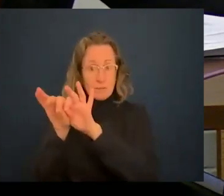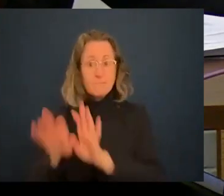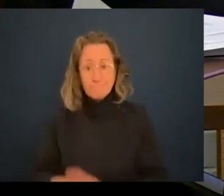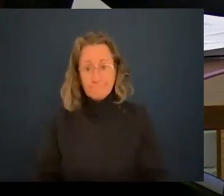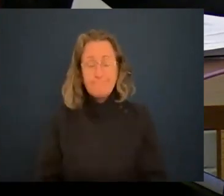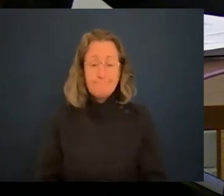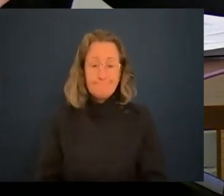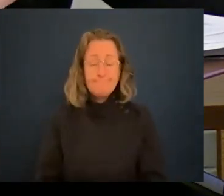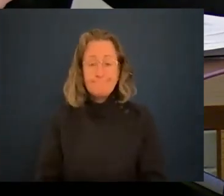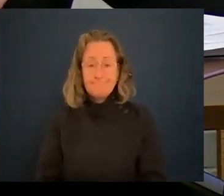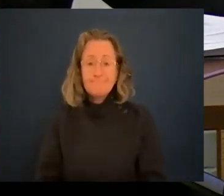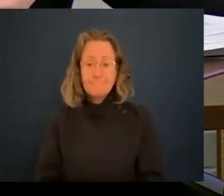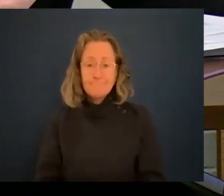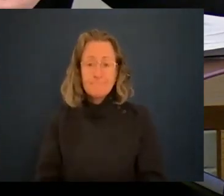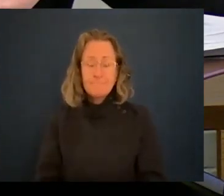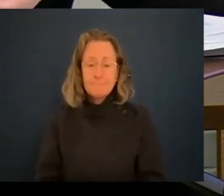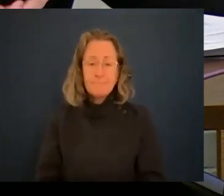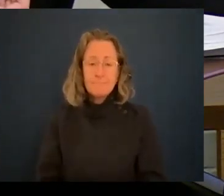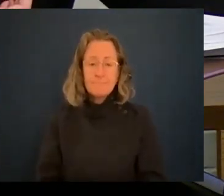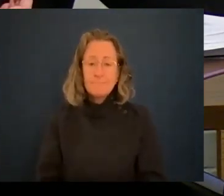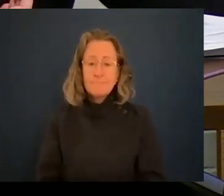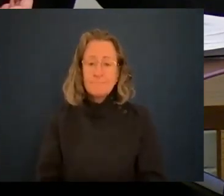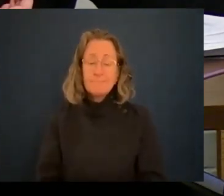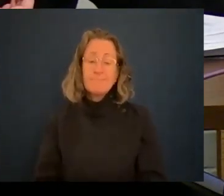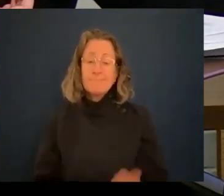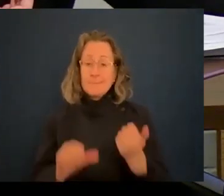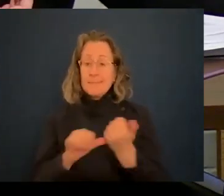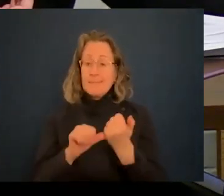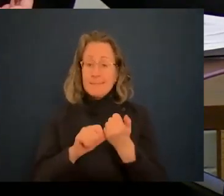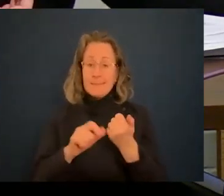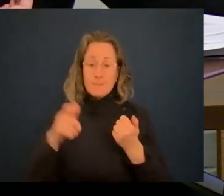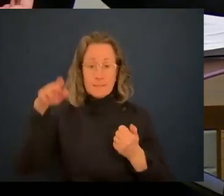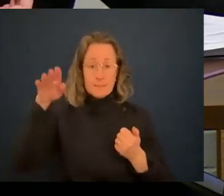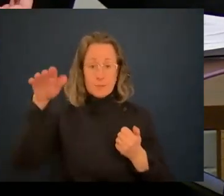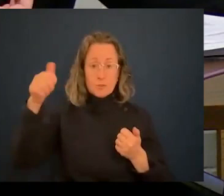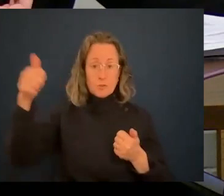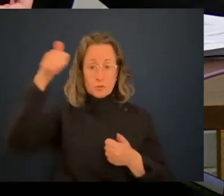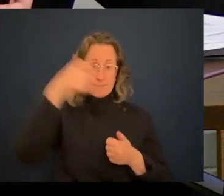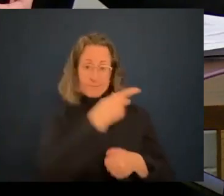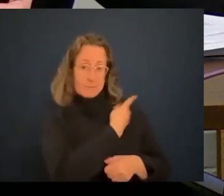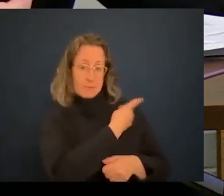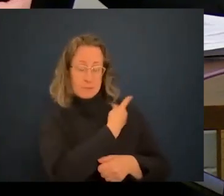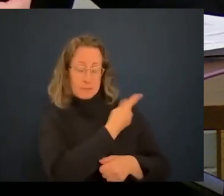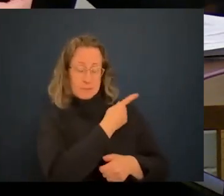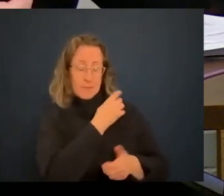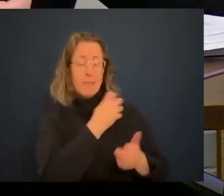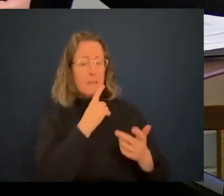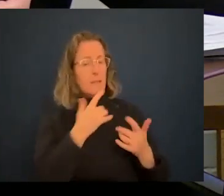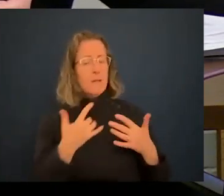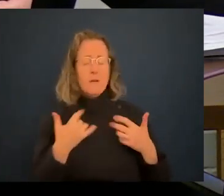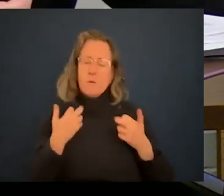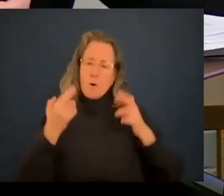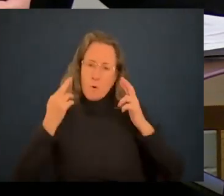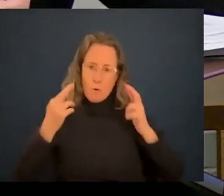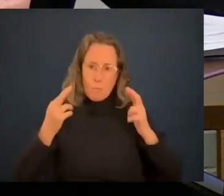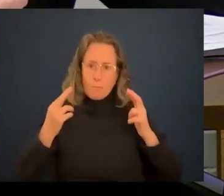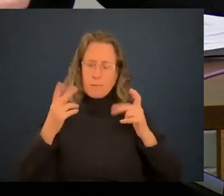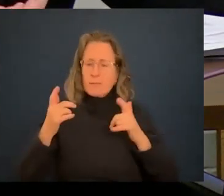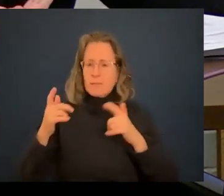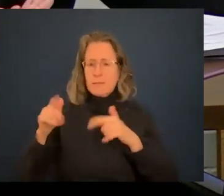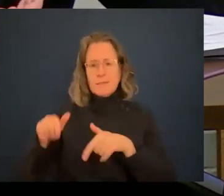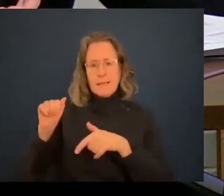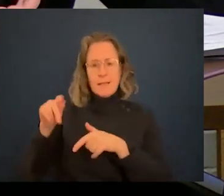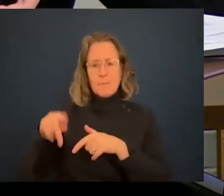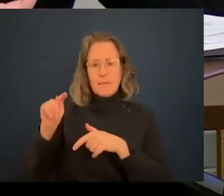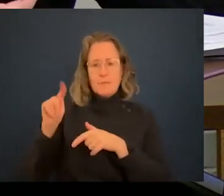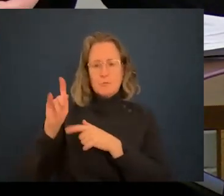that the assistant chief and I were looking at to come out in this strategic report was to show that our